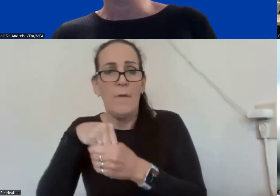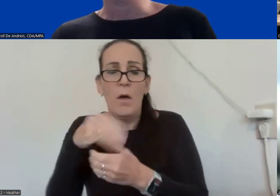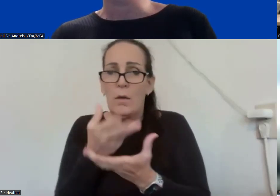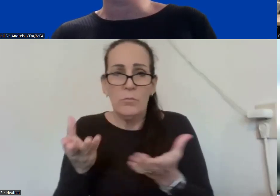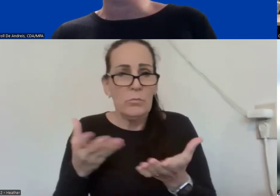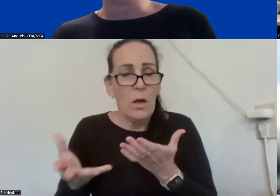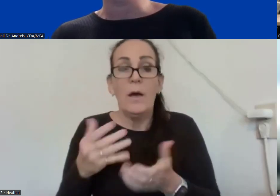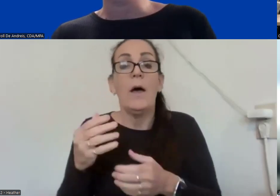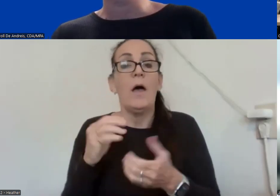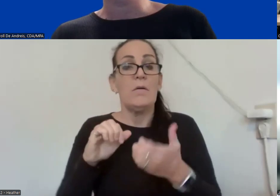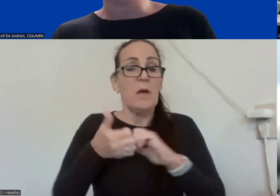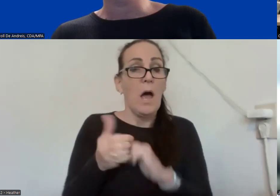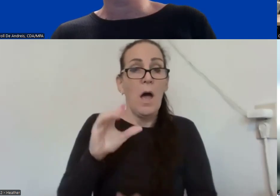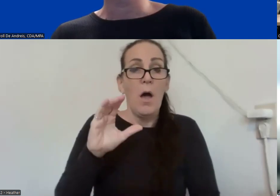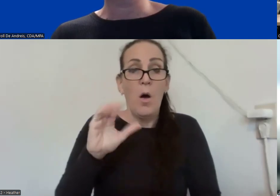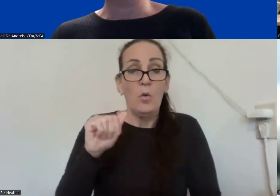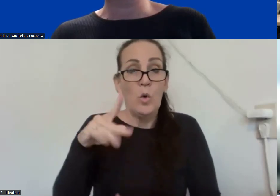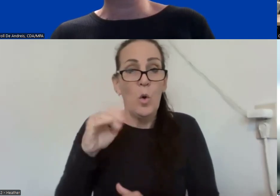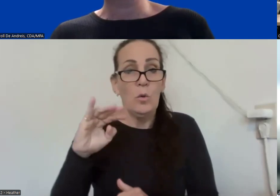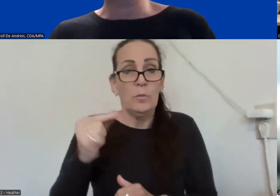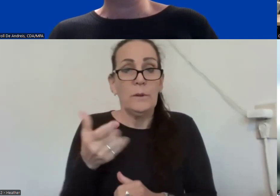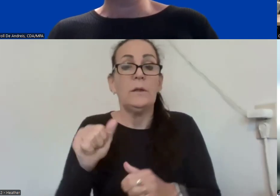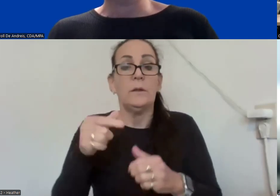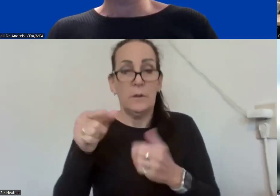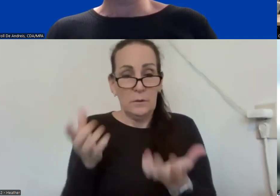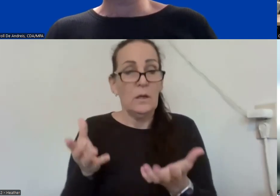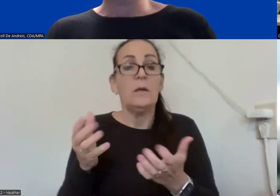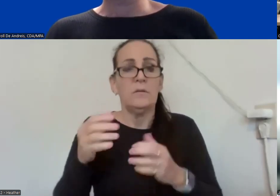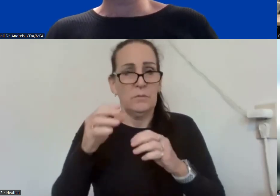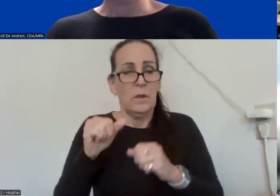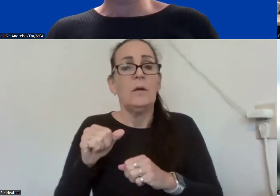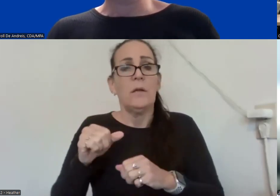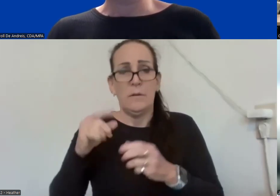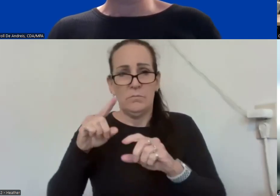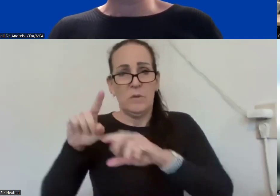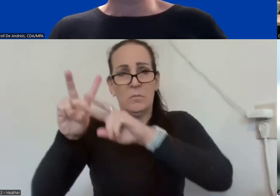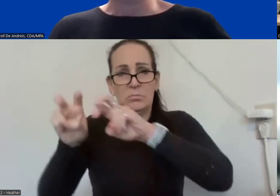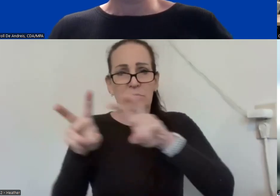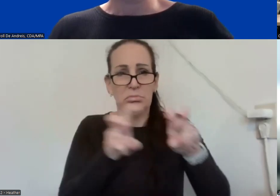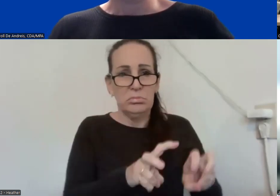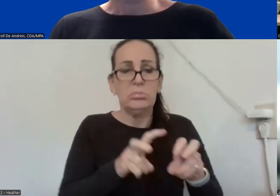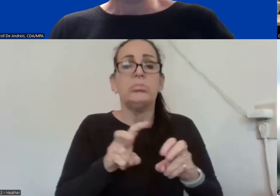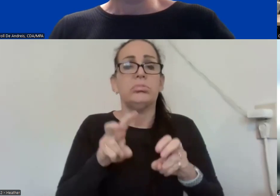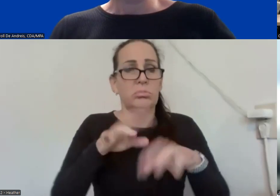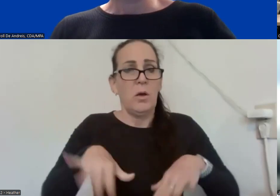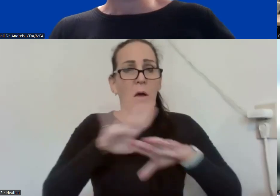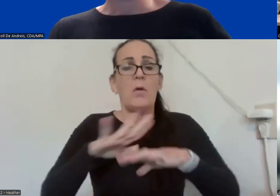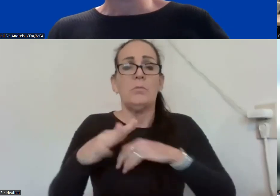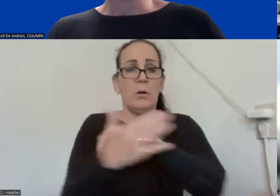is coping going, that kind of stuff. That's surveillance across the across the country.